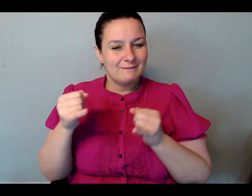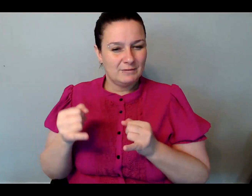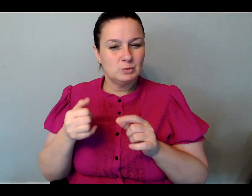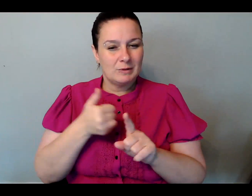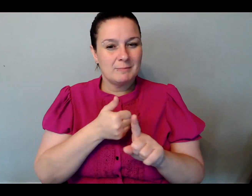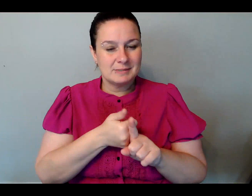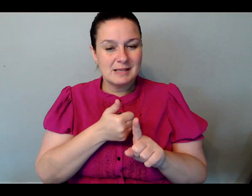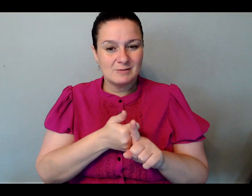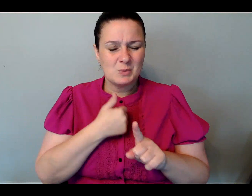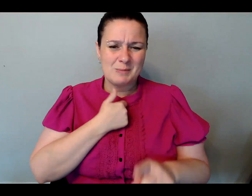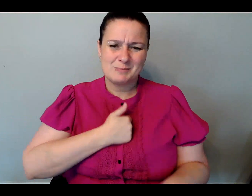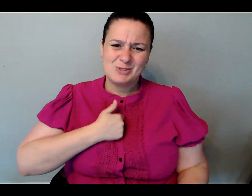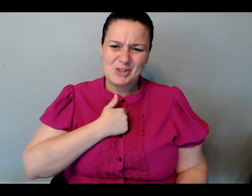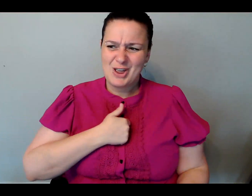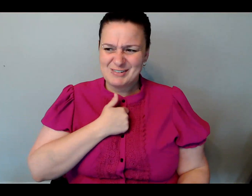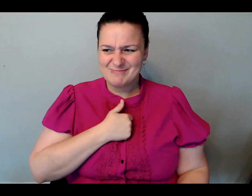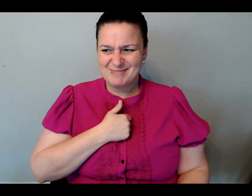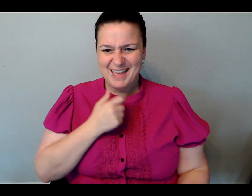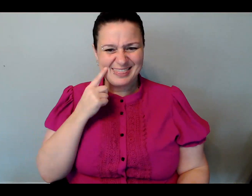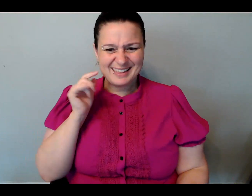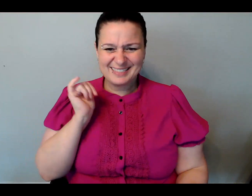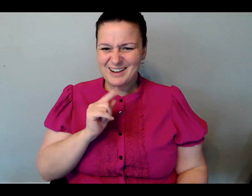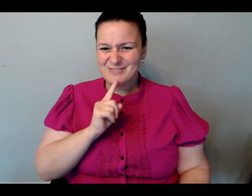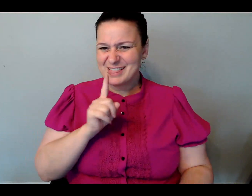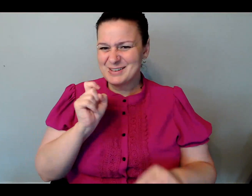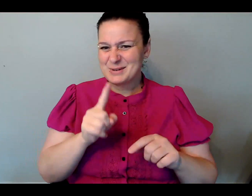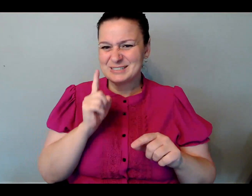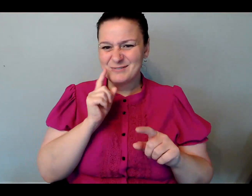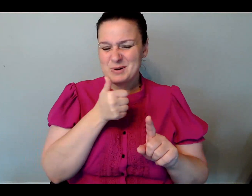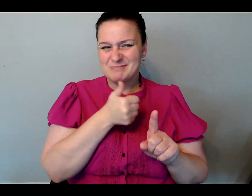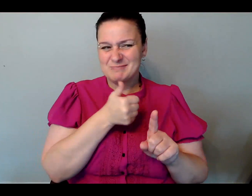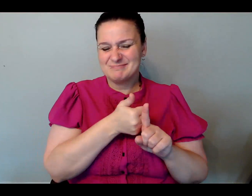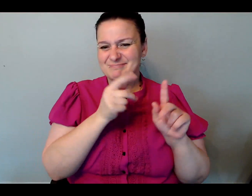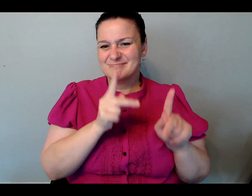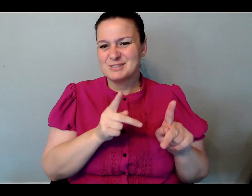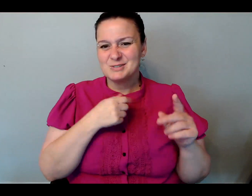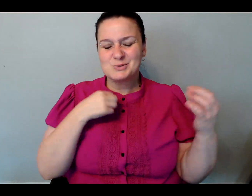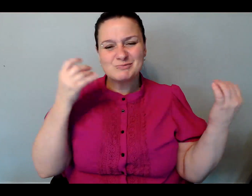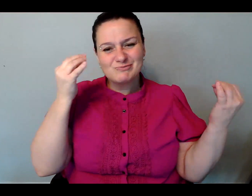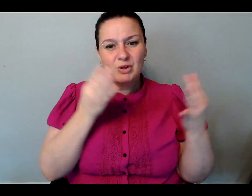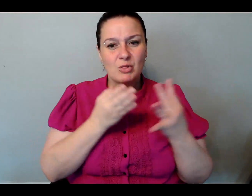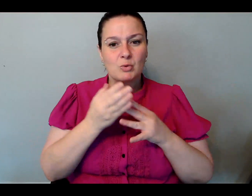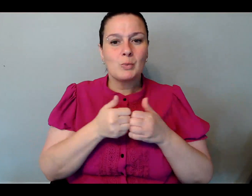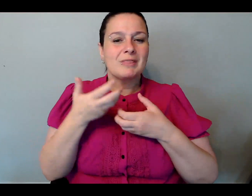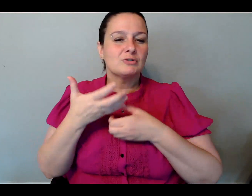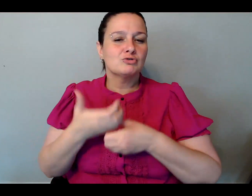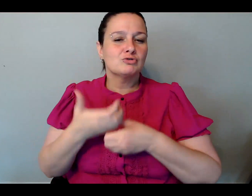So I'm sorry that I think that would be a question to kind of like think through with maybe a trusted other.